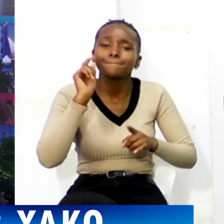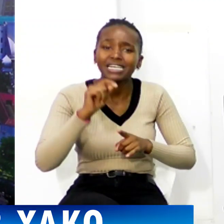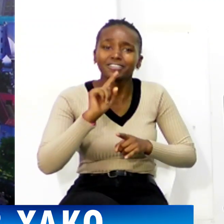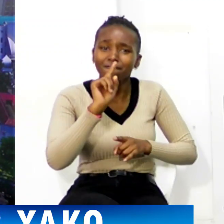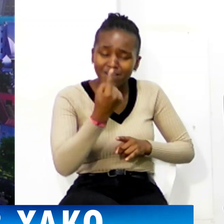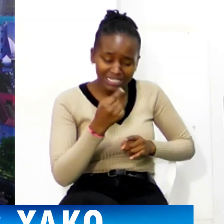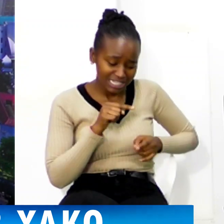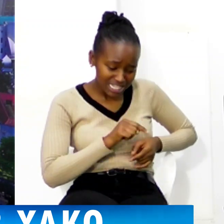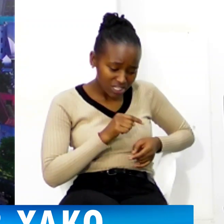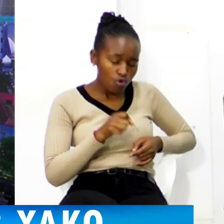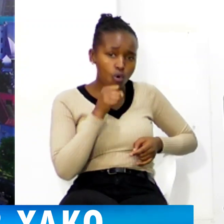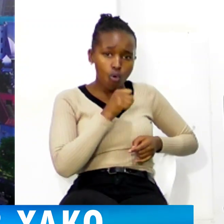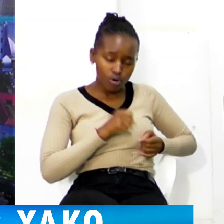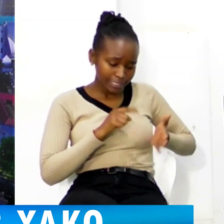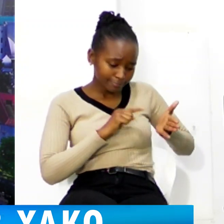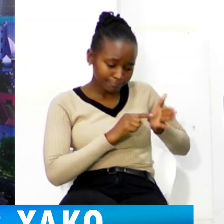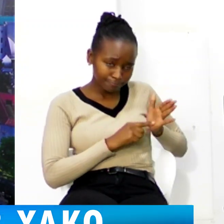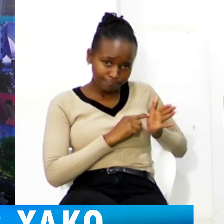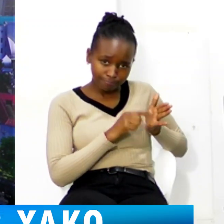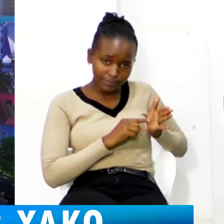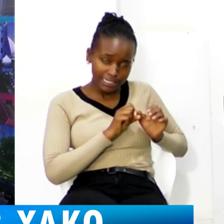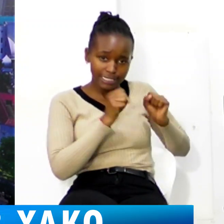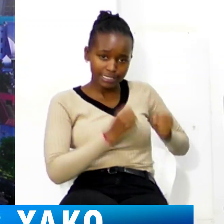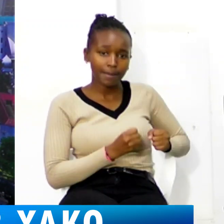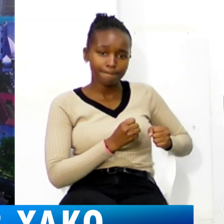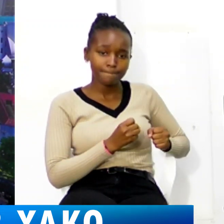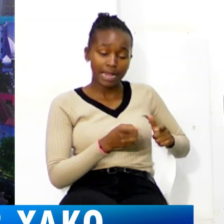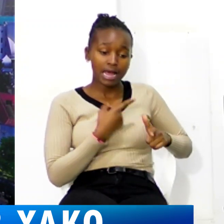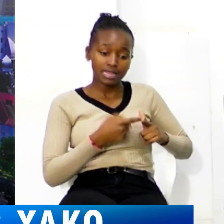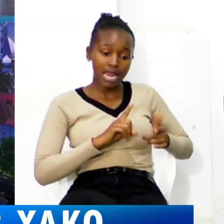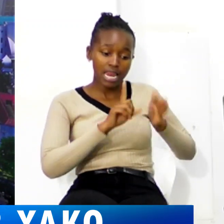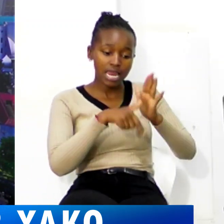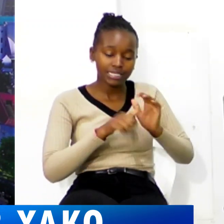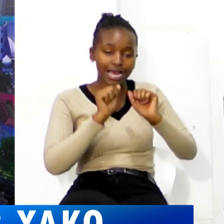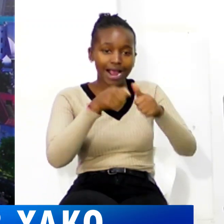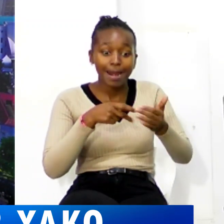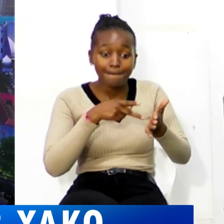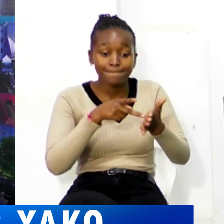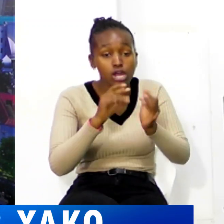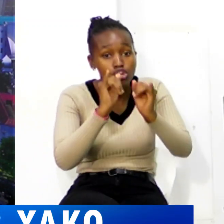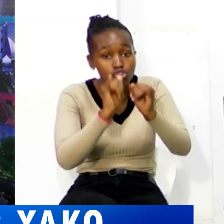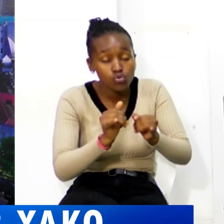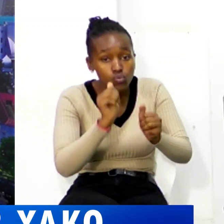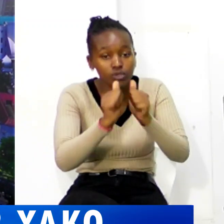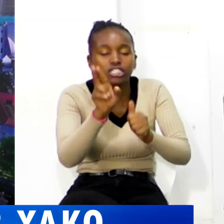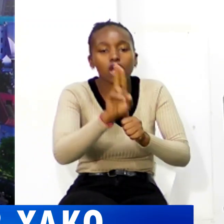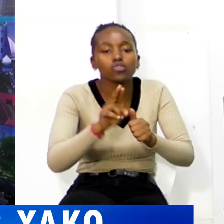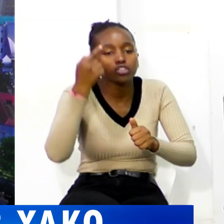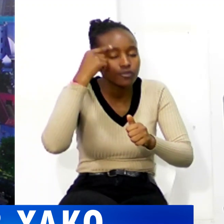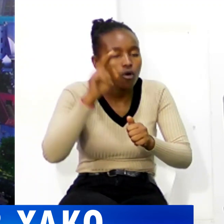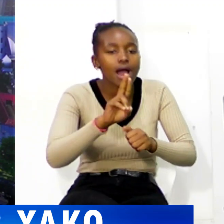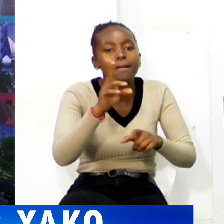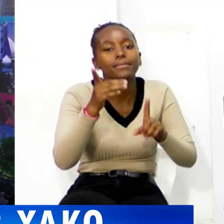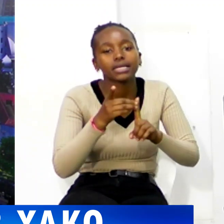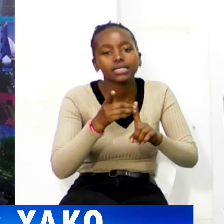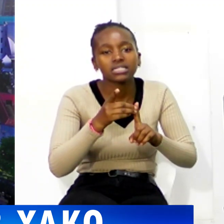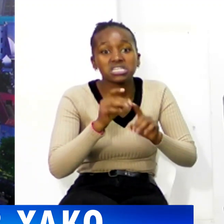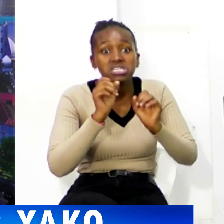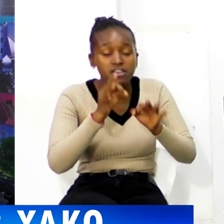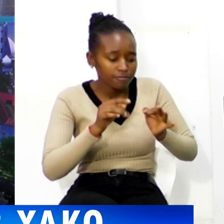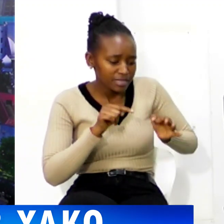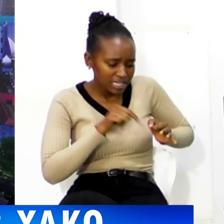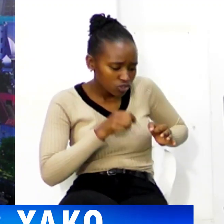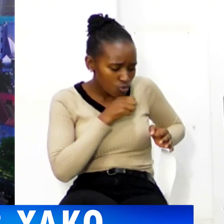Okay. Updating the software is zero. Is 0 shillings. It is free. And maybe one